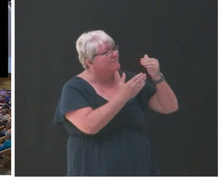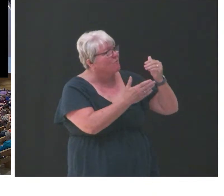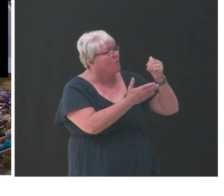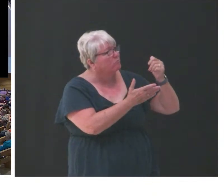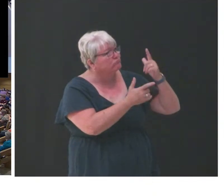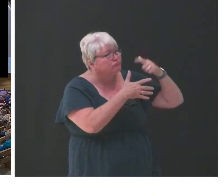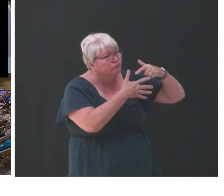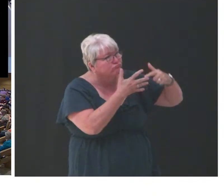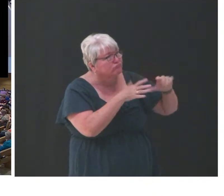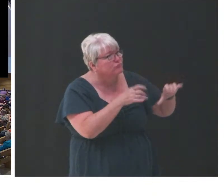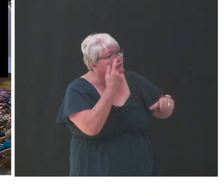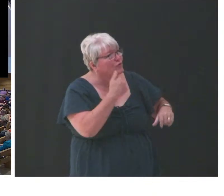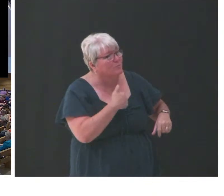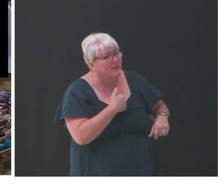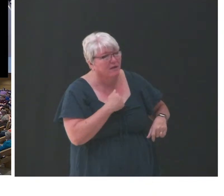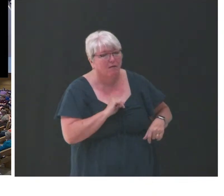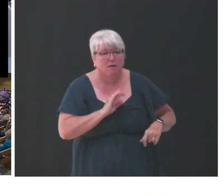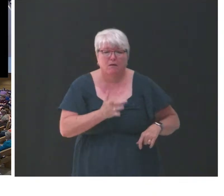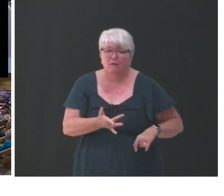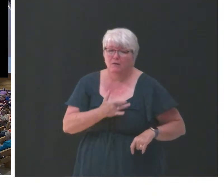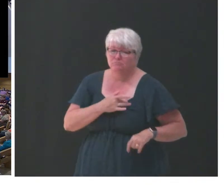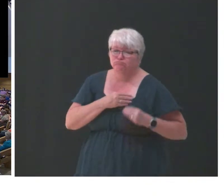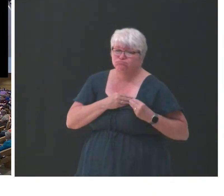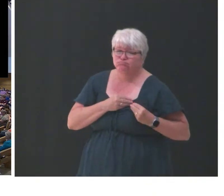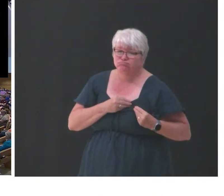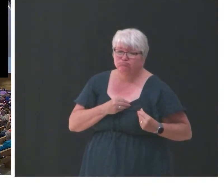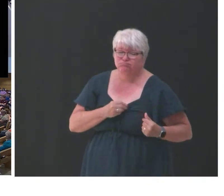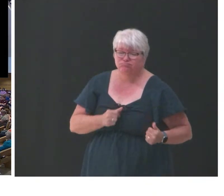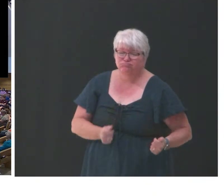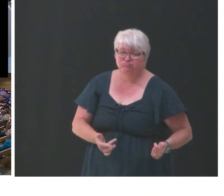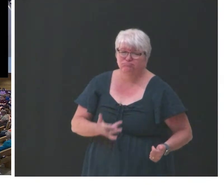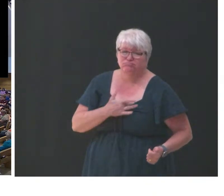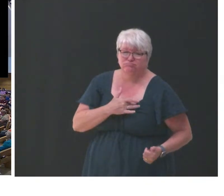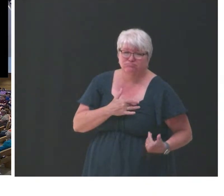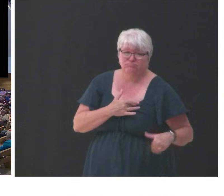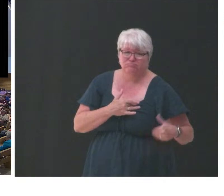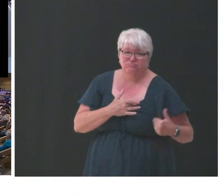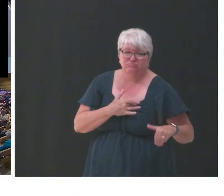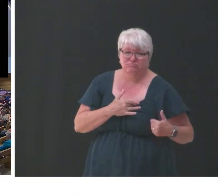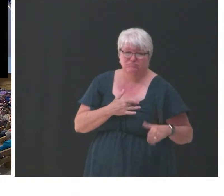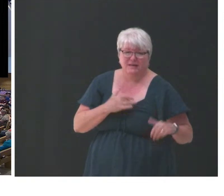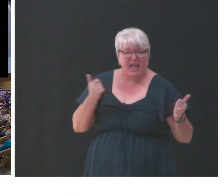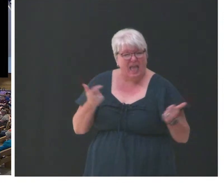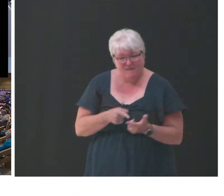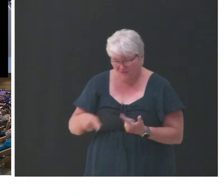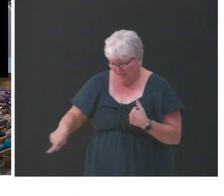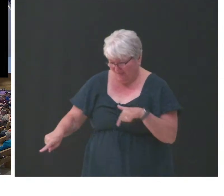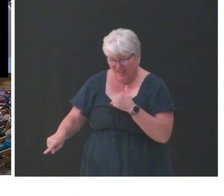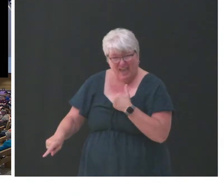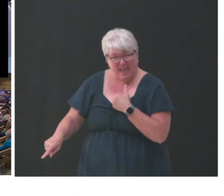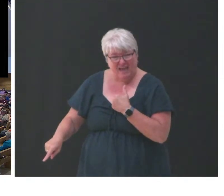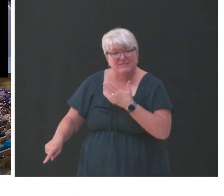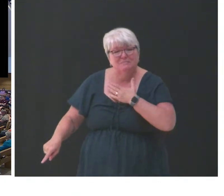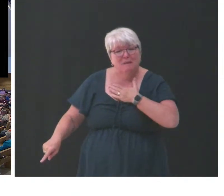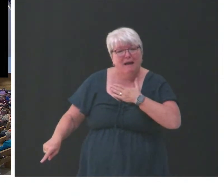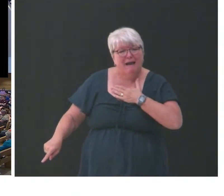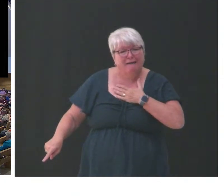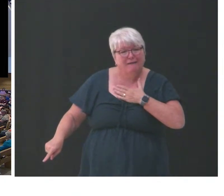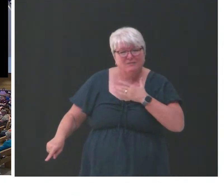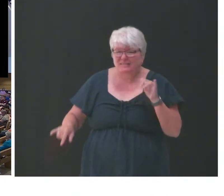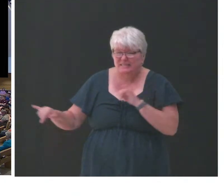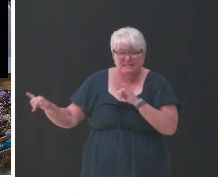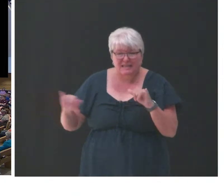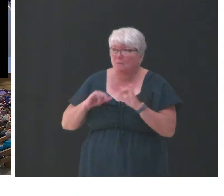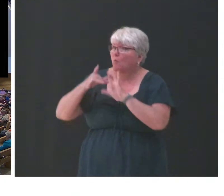me. That will melt your heart and take your breath away. Because everything they have is something that's mine. It's the same way